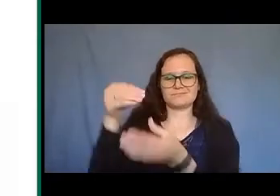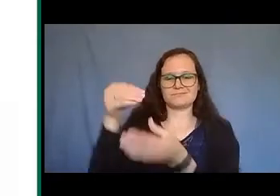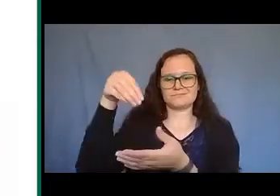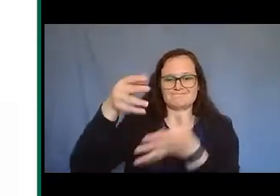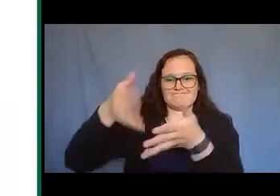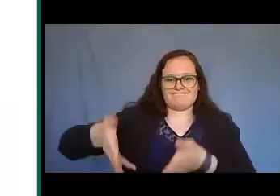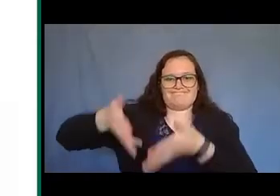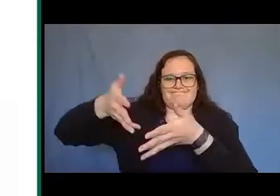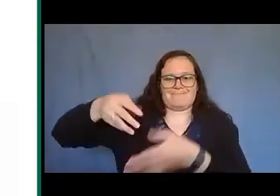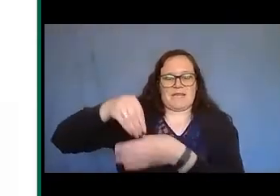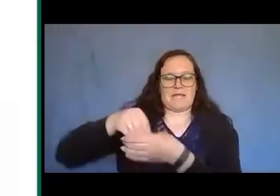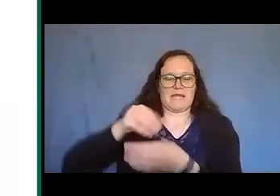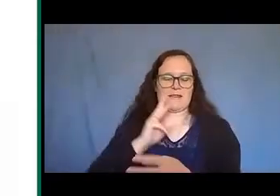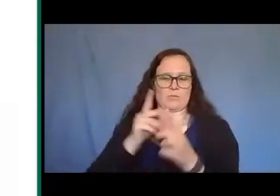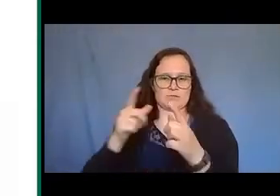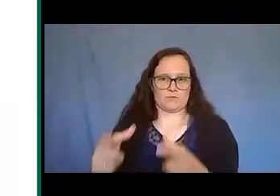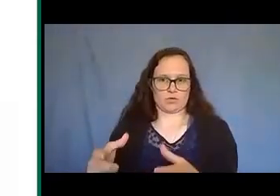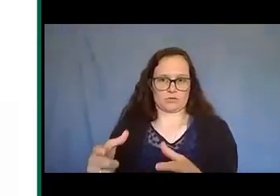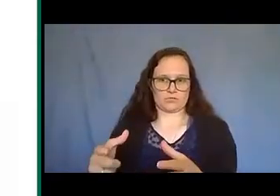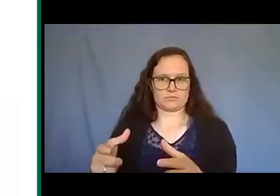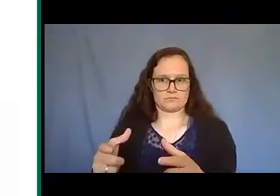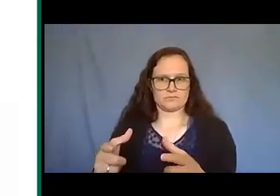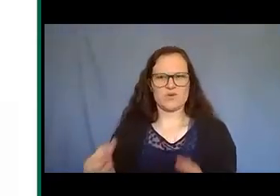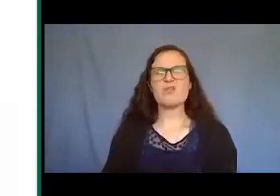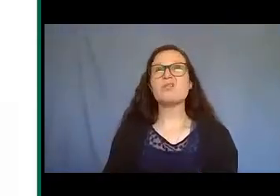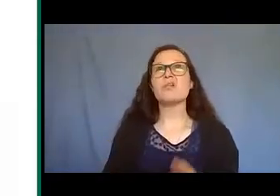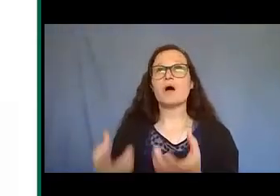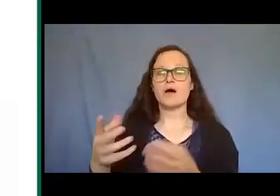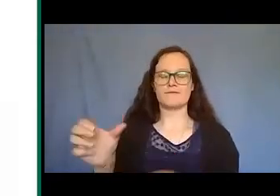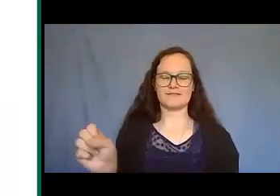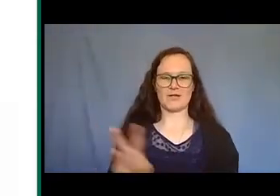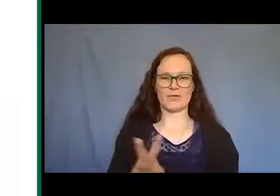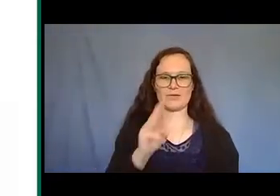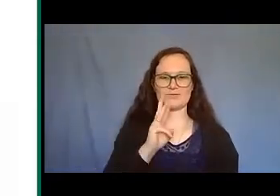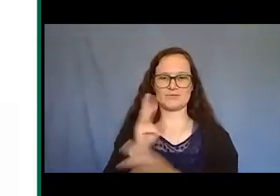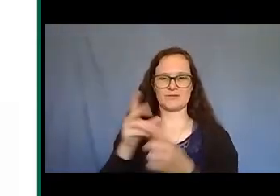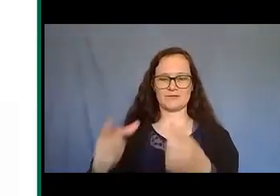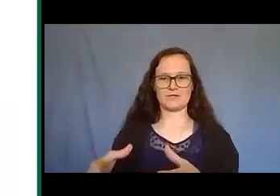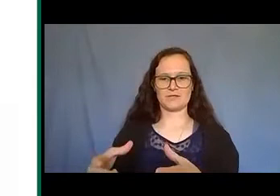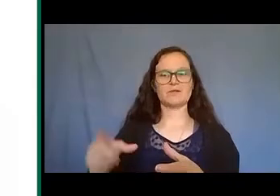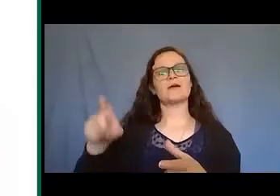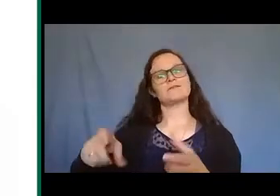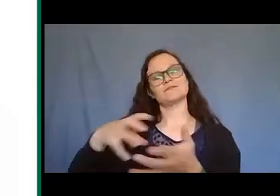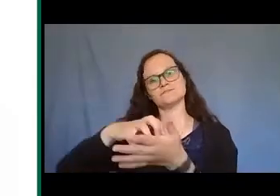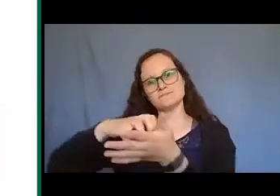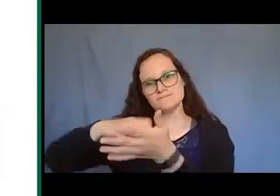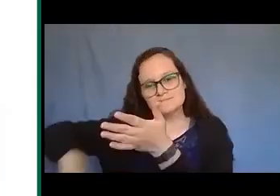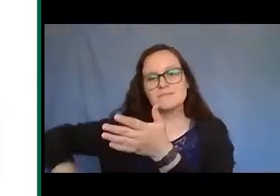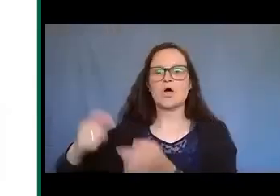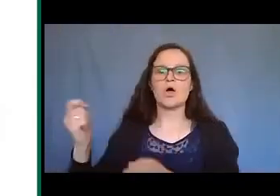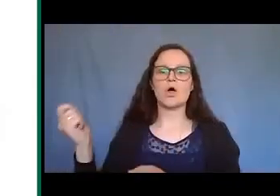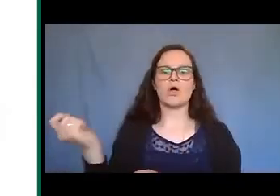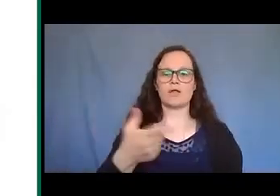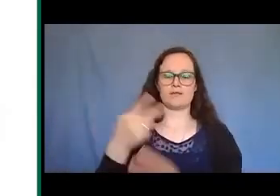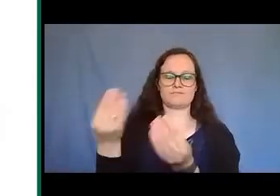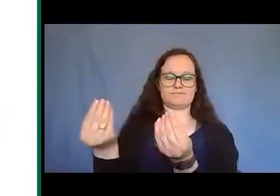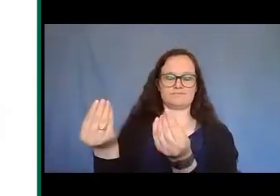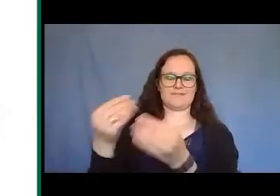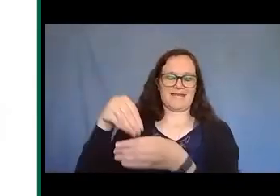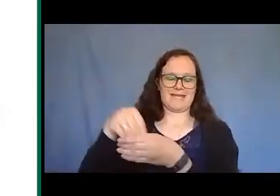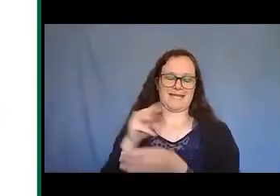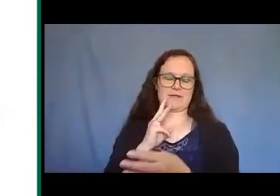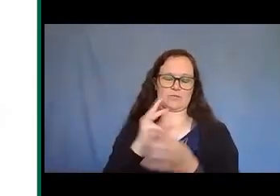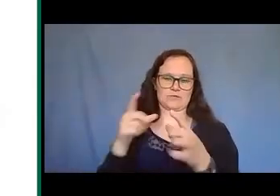this reservoir and many of the reservoirs in the Southwest, the first step is to remove the sediment from these reservoirs. And so you